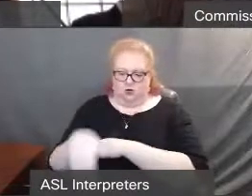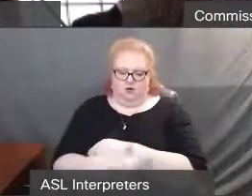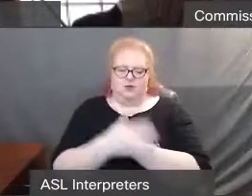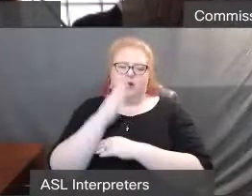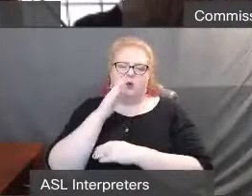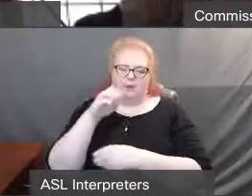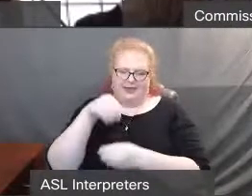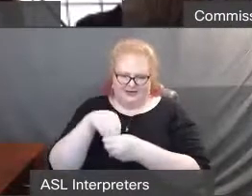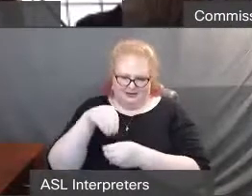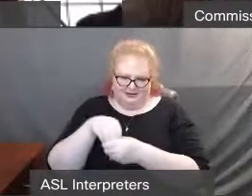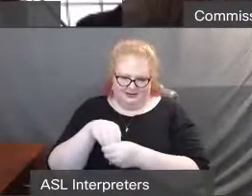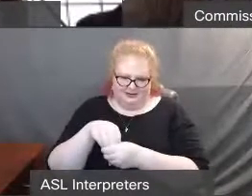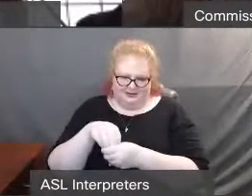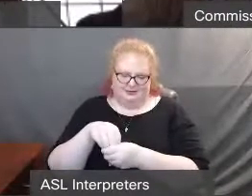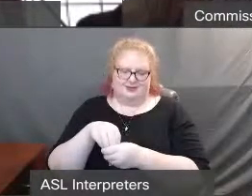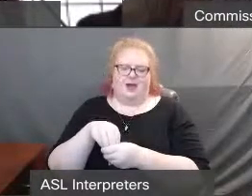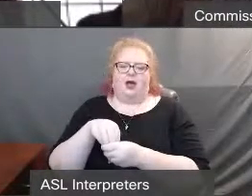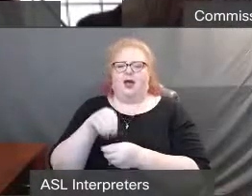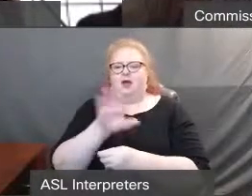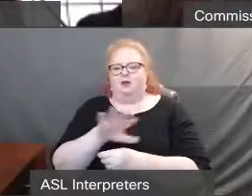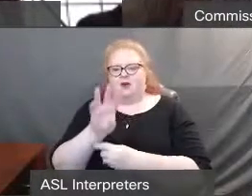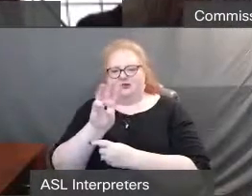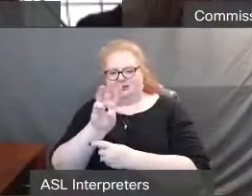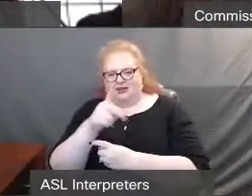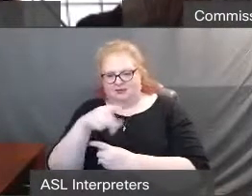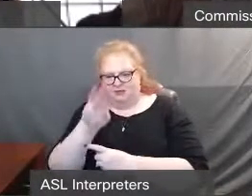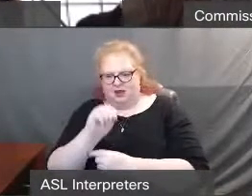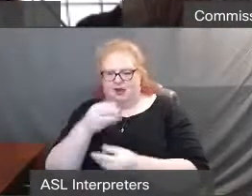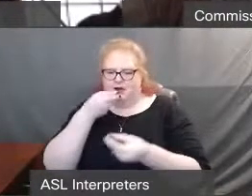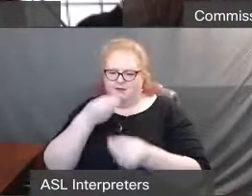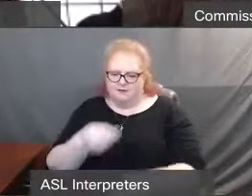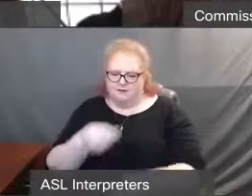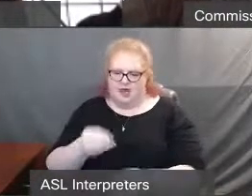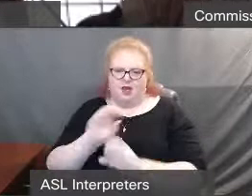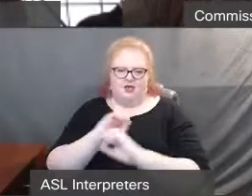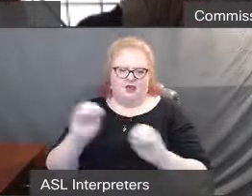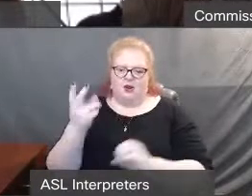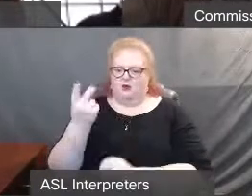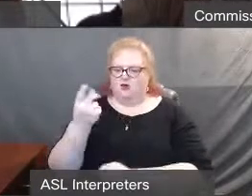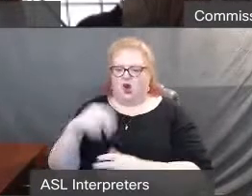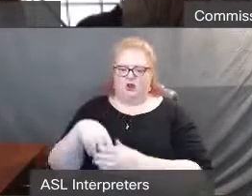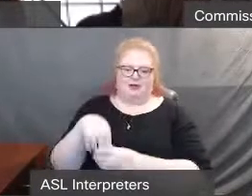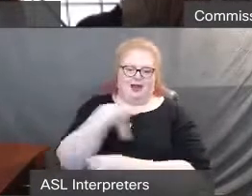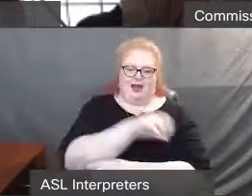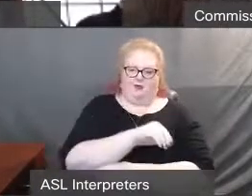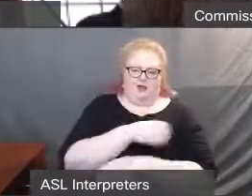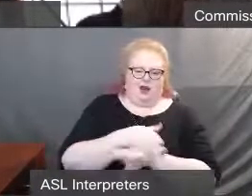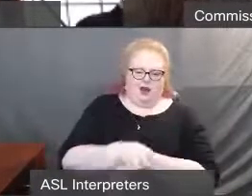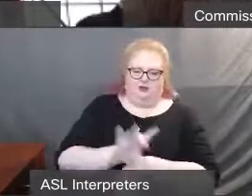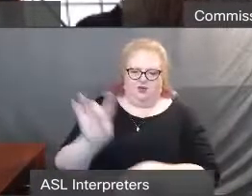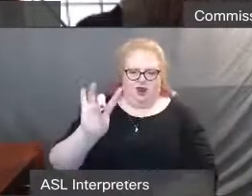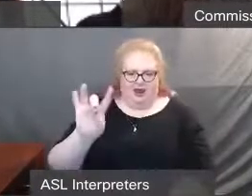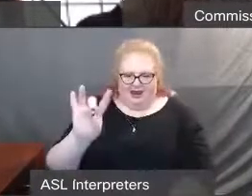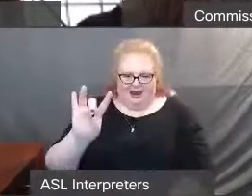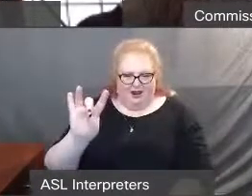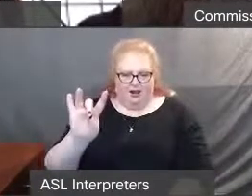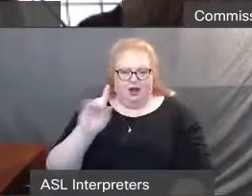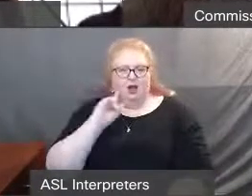inside starting around 6, get them fed. No dogs will be outside after 8 o'clock. But hopefully after we